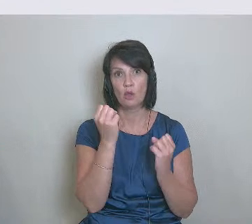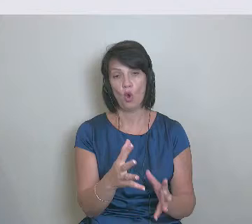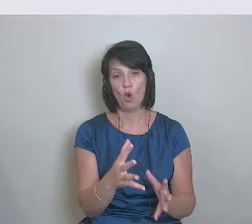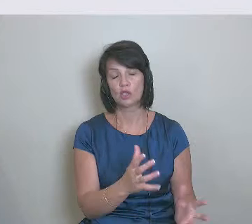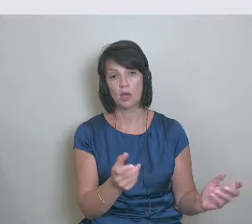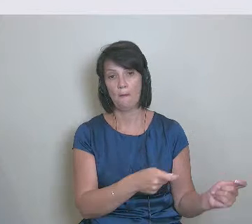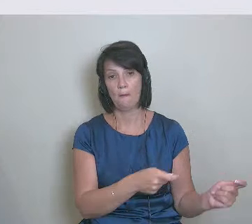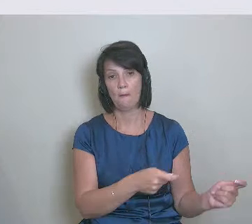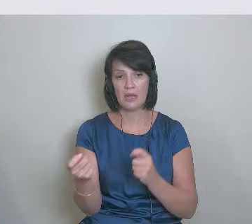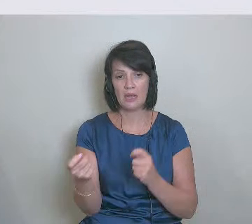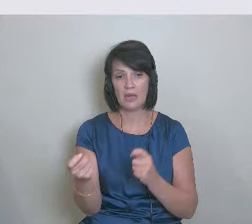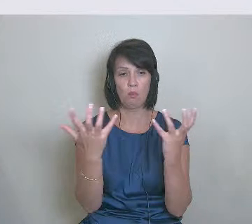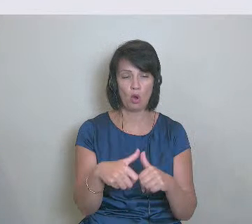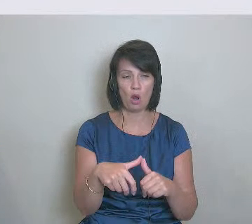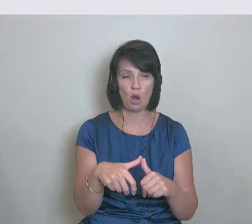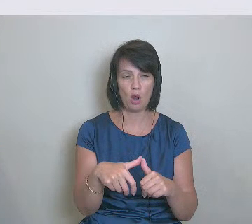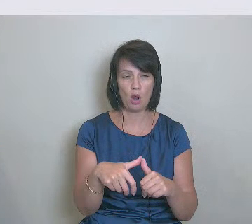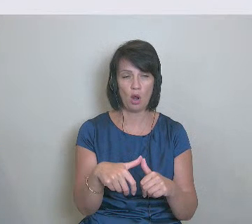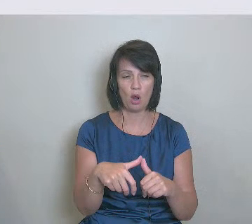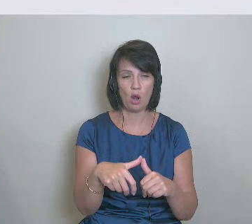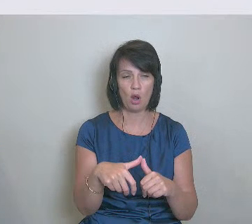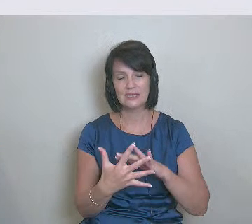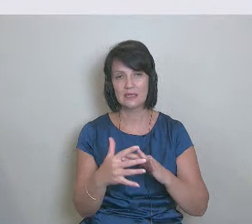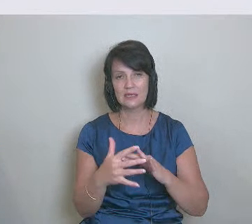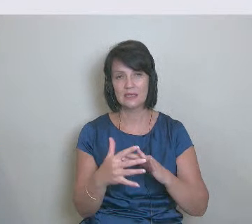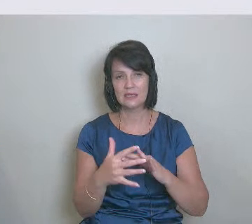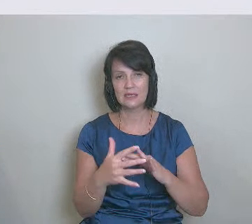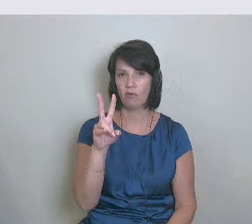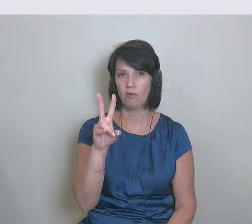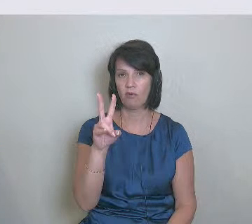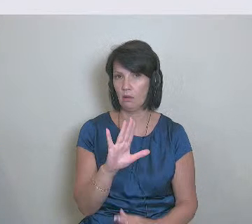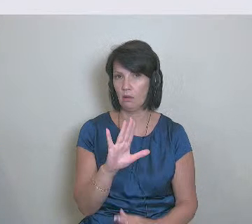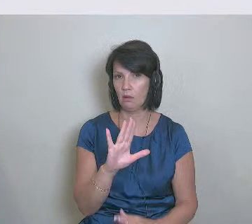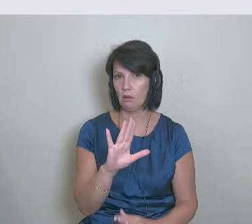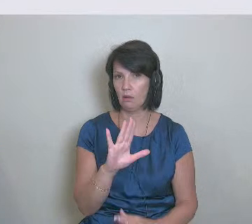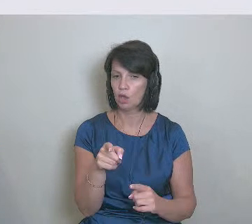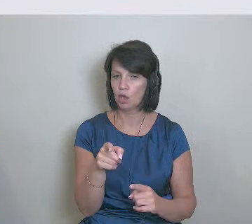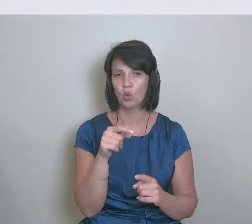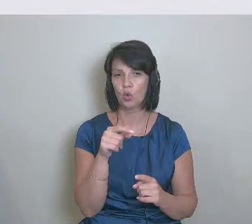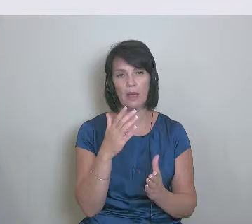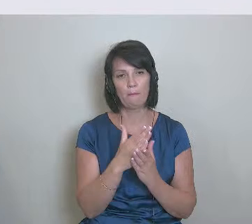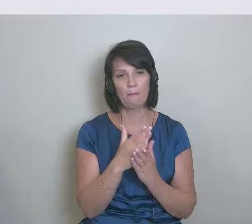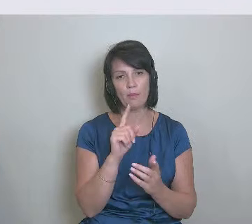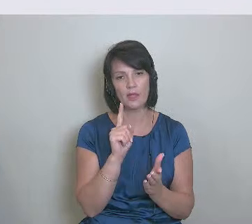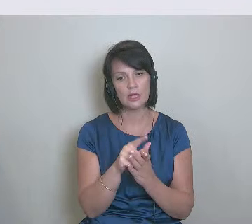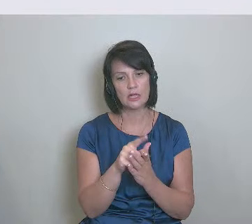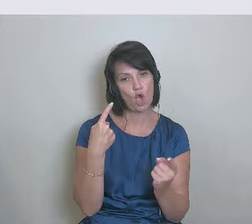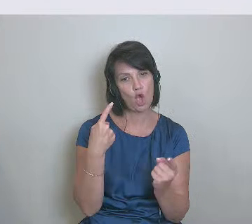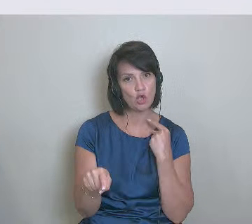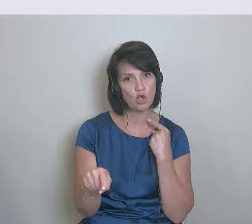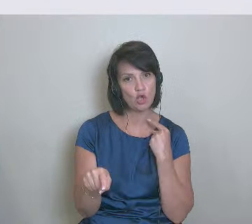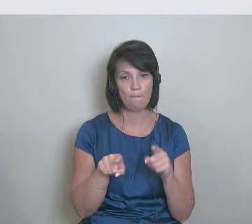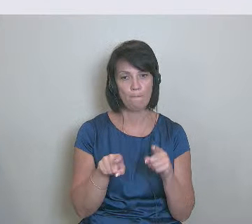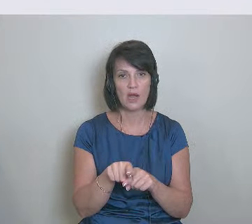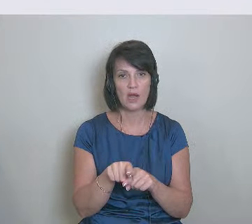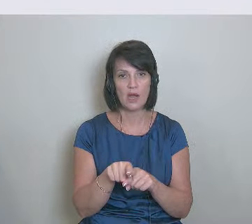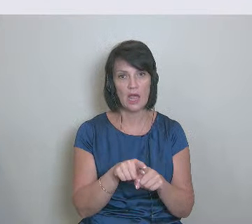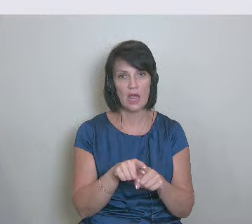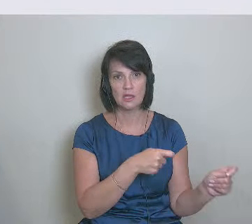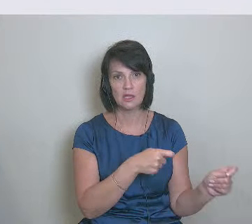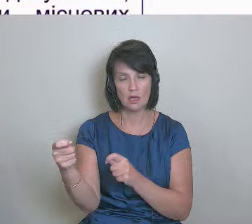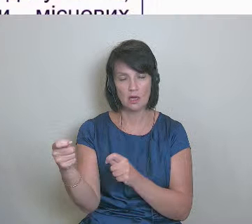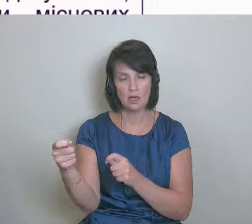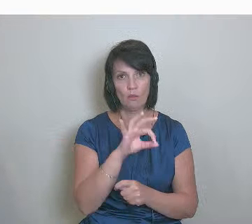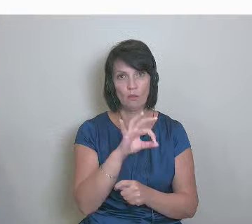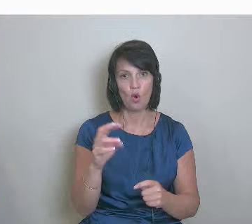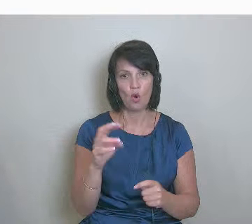elections, they might tally the votes, and there will be only village TEC and the city TEC.